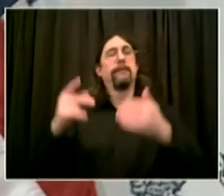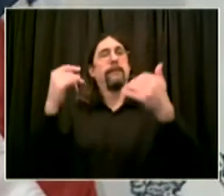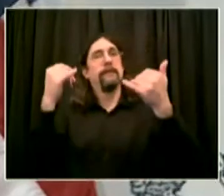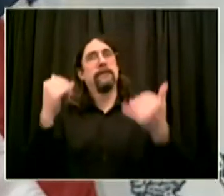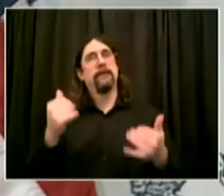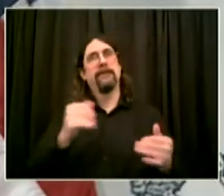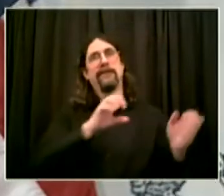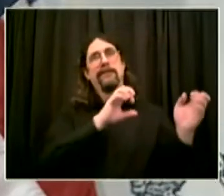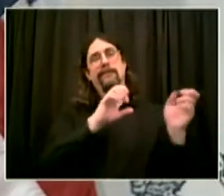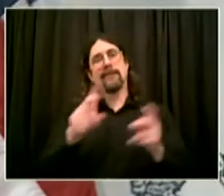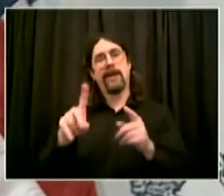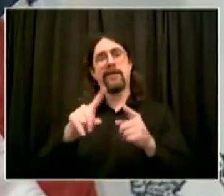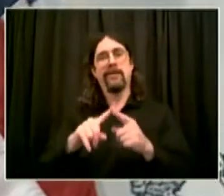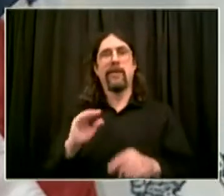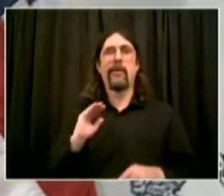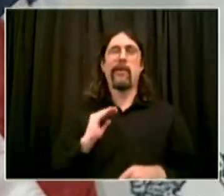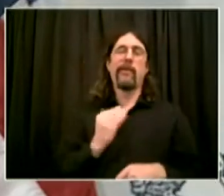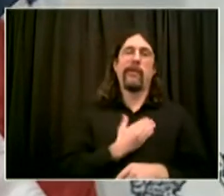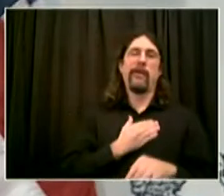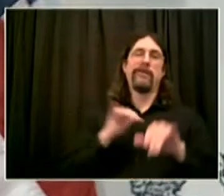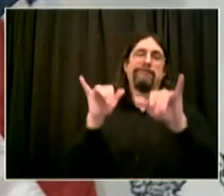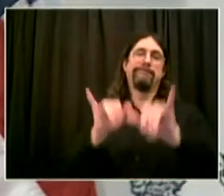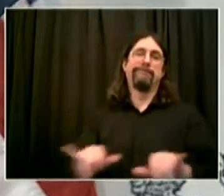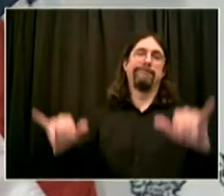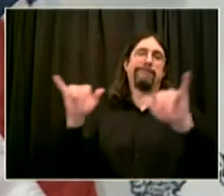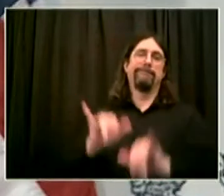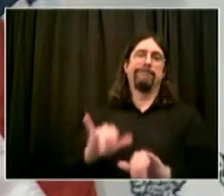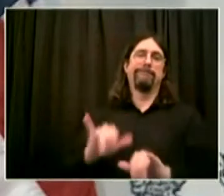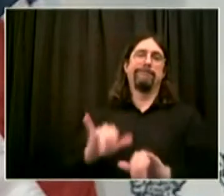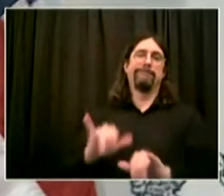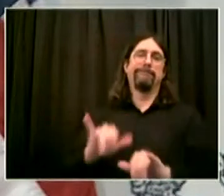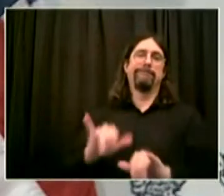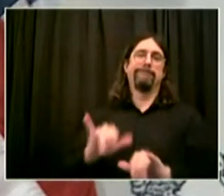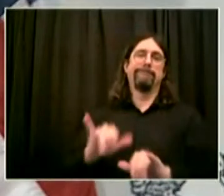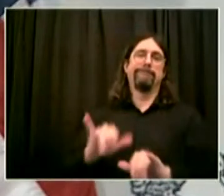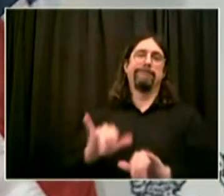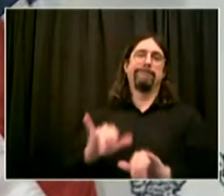of course, the challenge of the coronavirus, and specifically